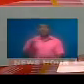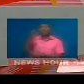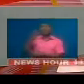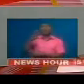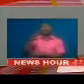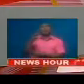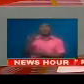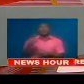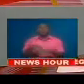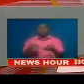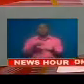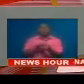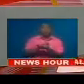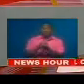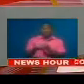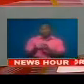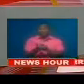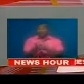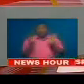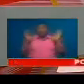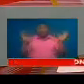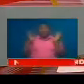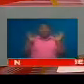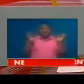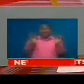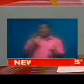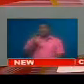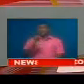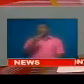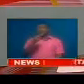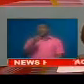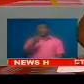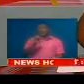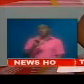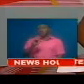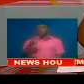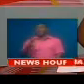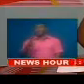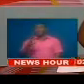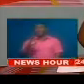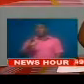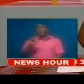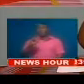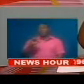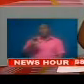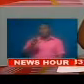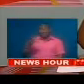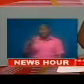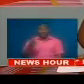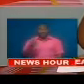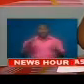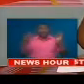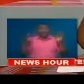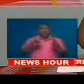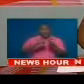The sixth edition of the Chale Wote Street Art Festival is set to come off on the streets of Jamestown from August 15